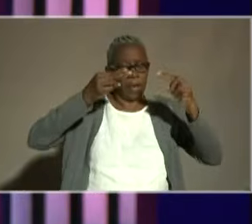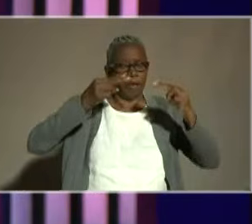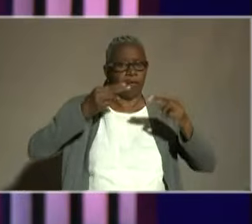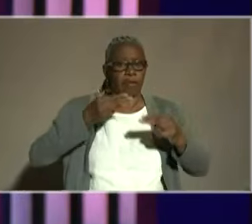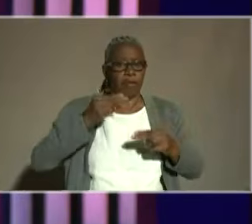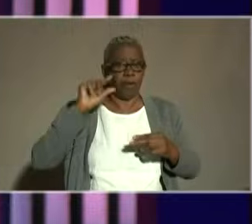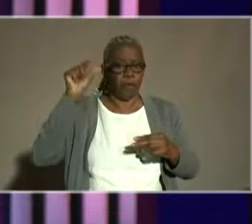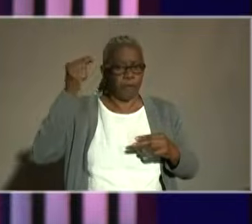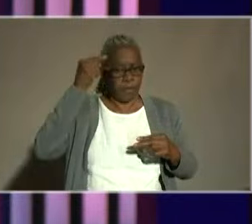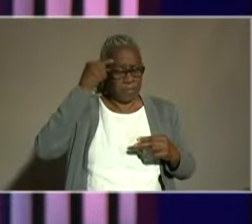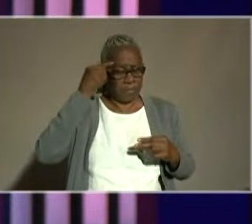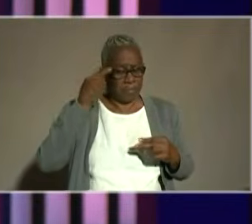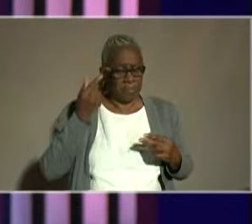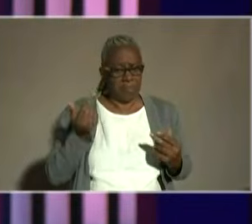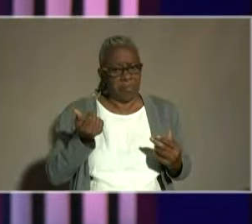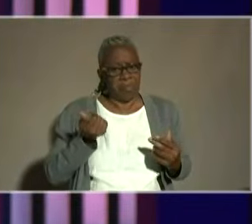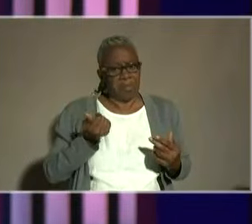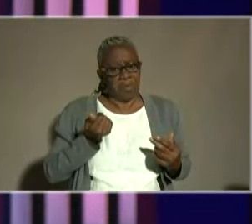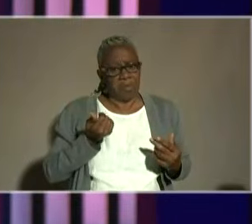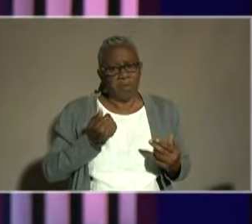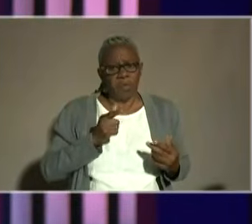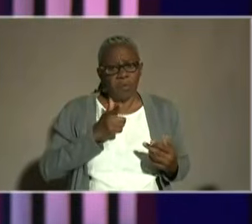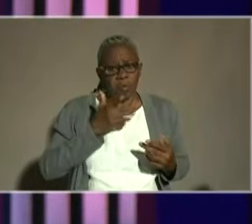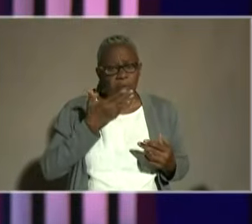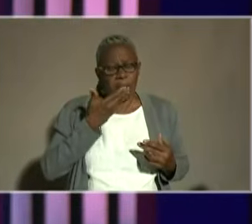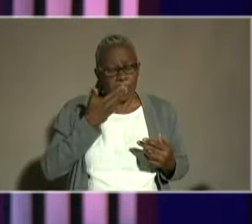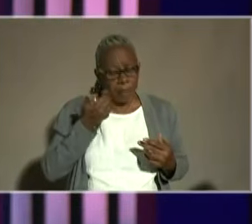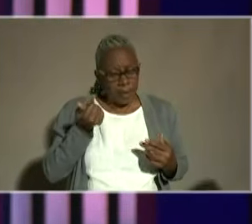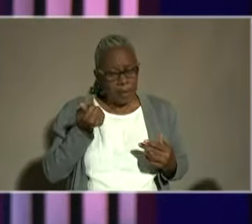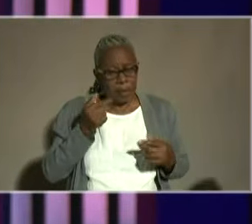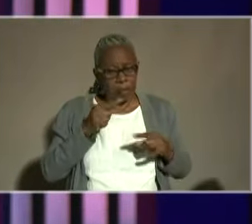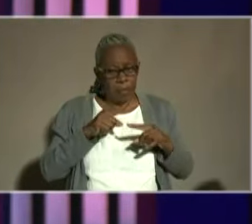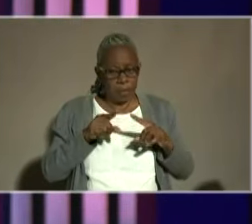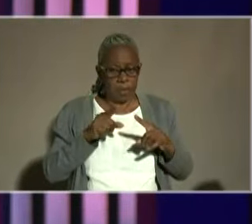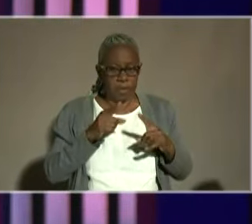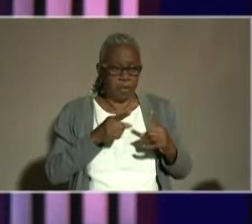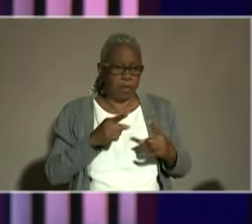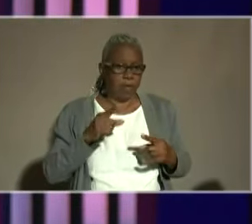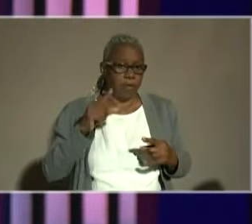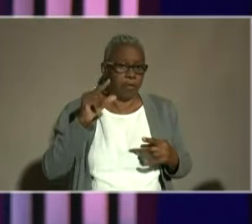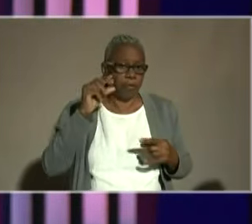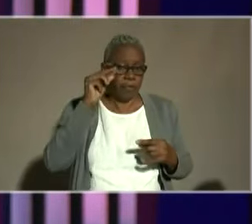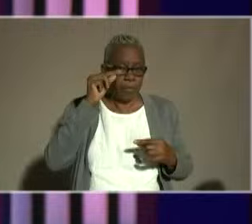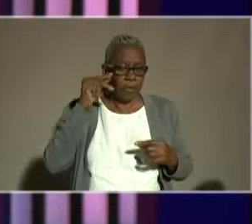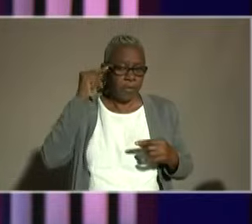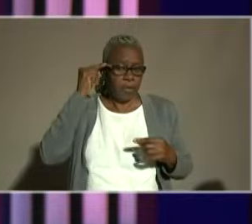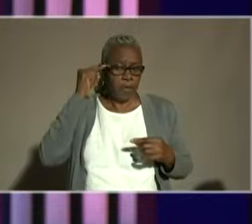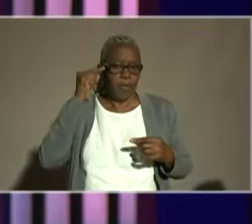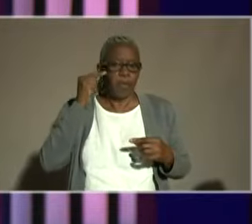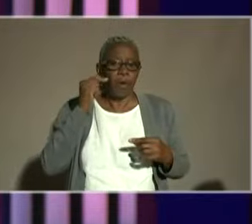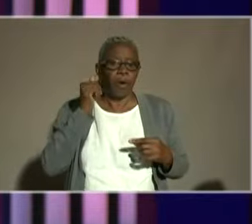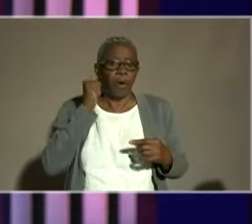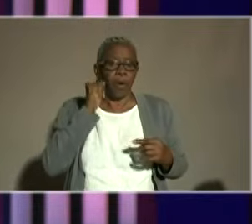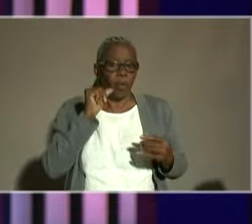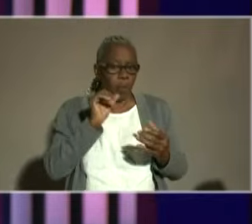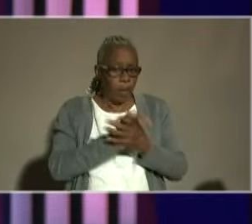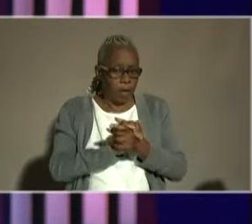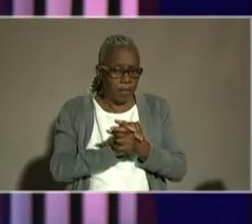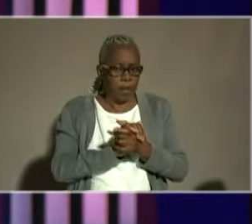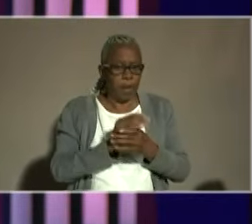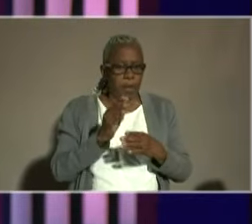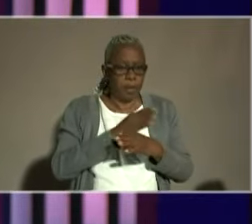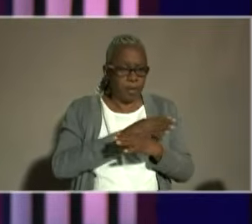think it's unfortunate that in the case of Mr. Holness and his wife, they are in the business of real estate development, or certainly she